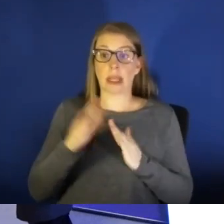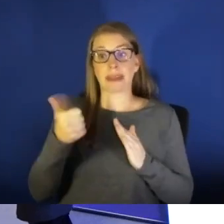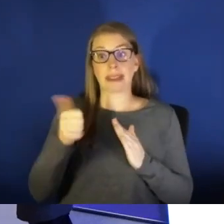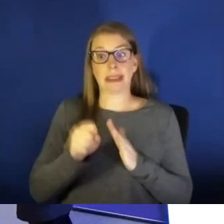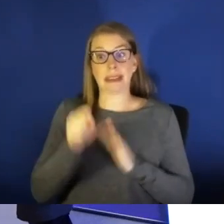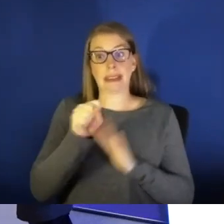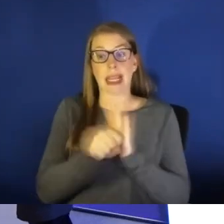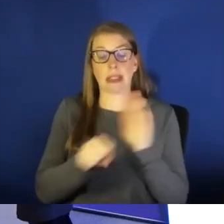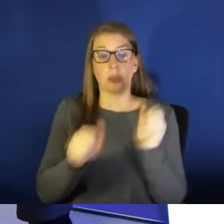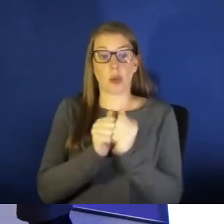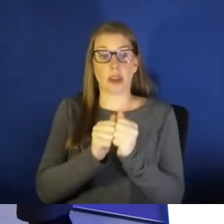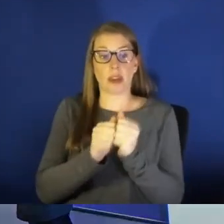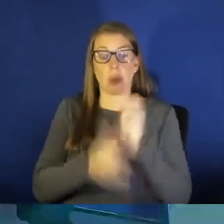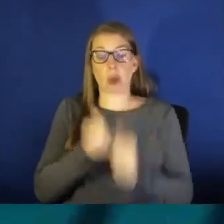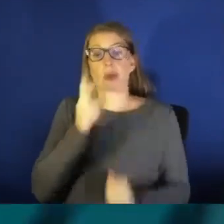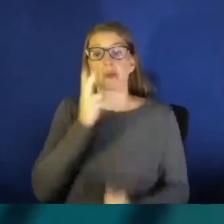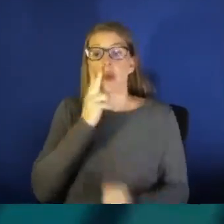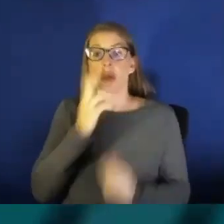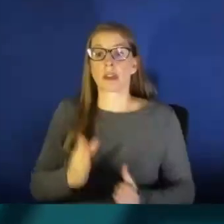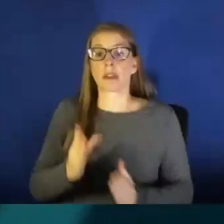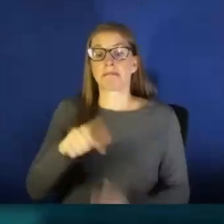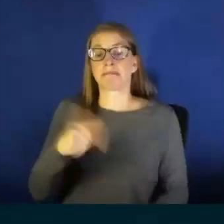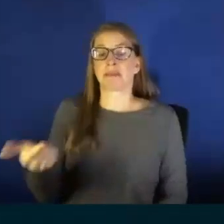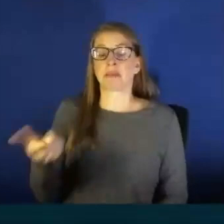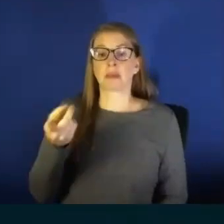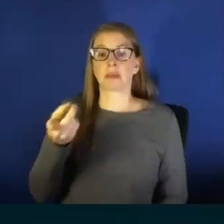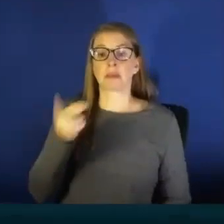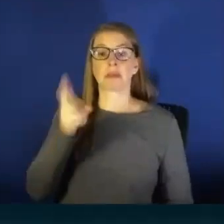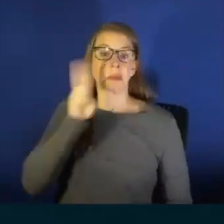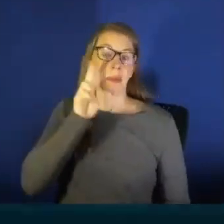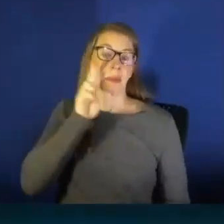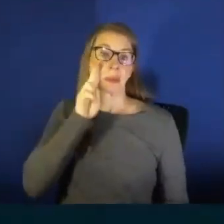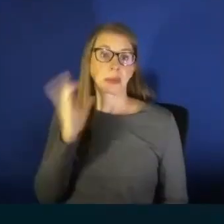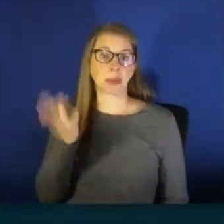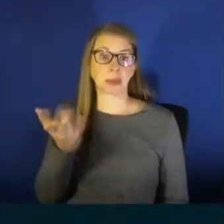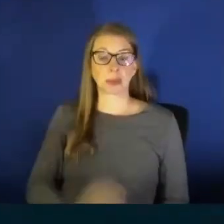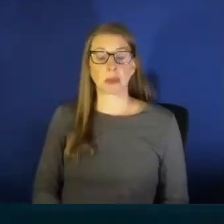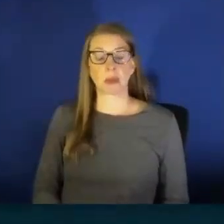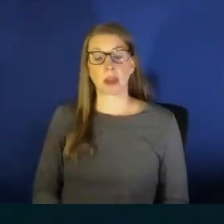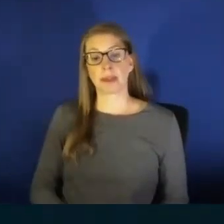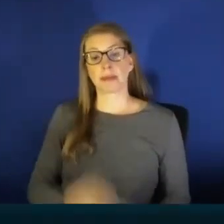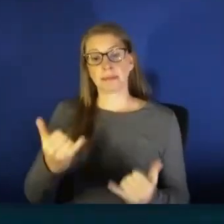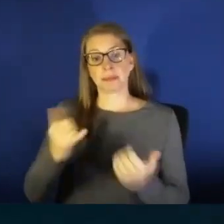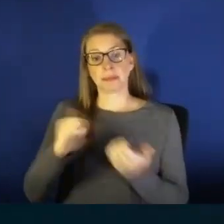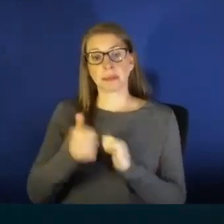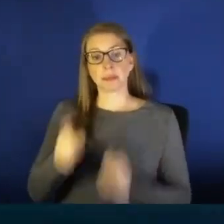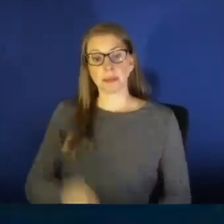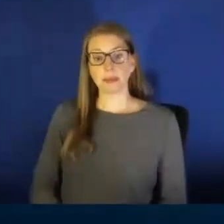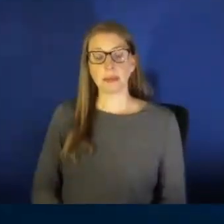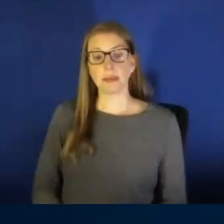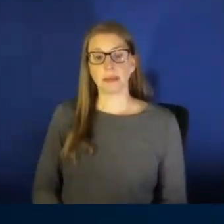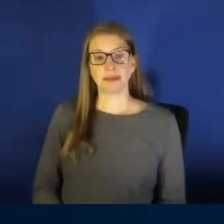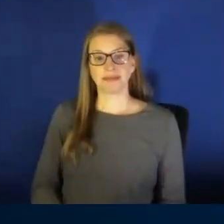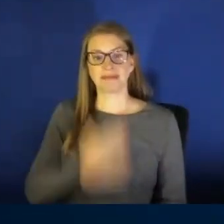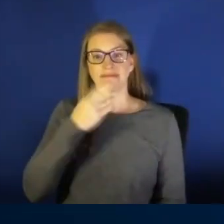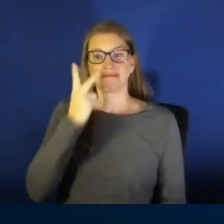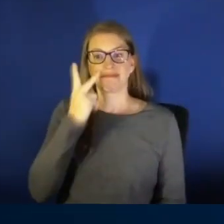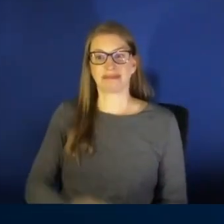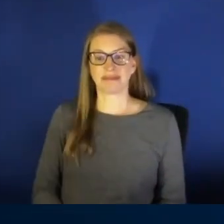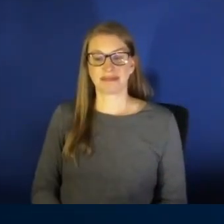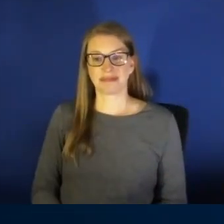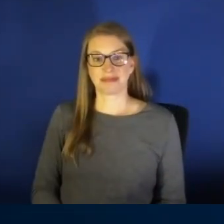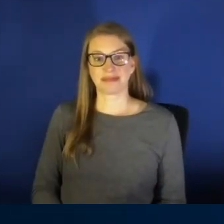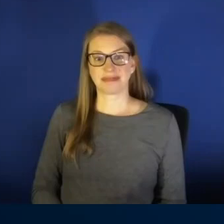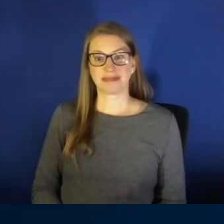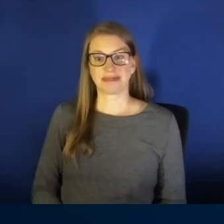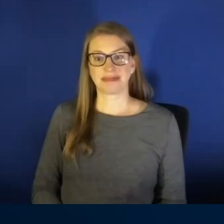Hawkinson. Let's talk a little COVID count. Medical Director of Infection Prevention and Control with us today. How are you? Hi, I'm good. Good to see you. Yeah, good, thanks. It was